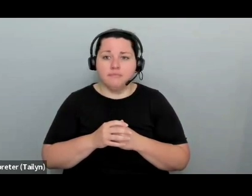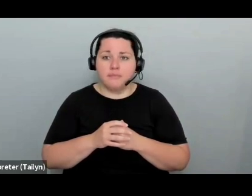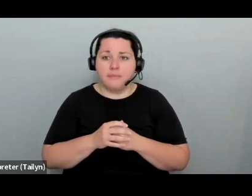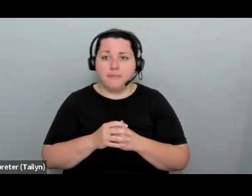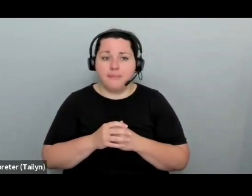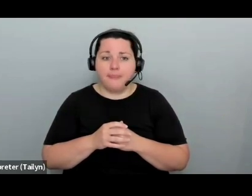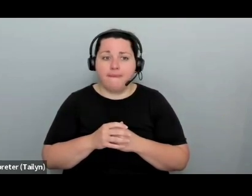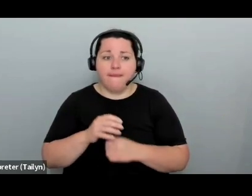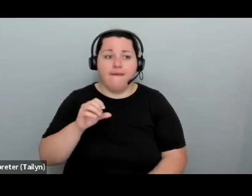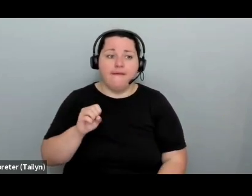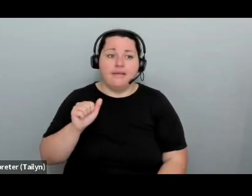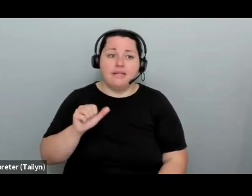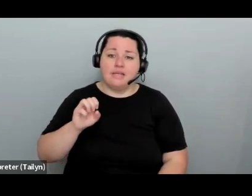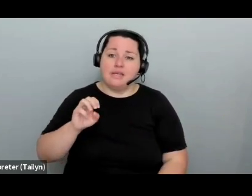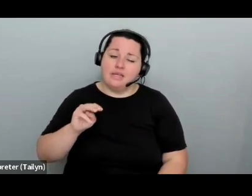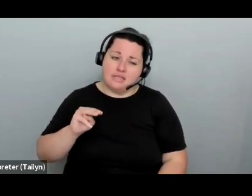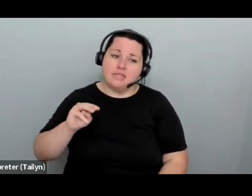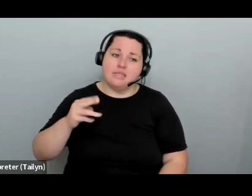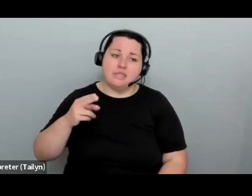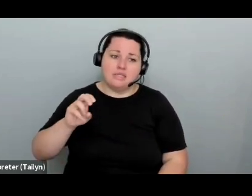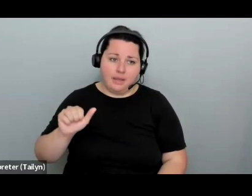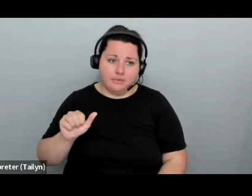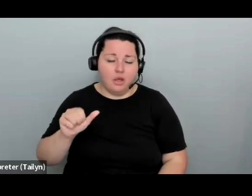As SAMHSA will again define,